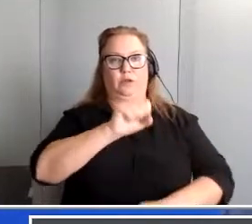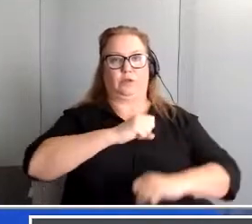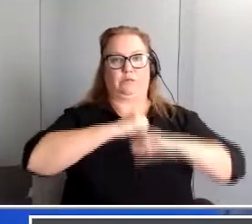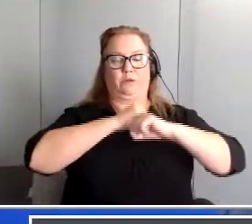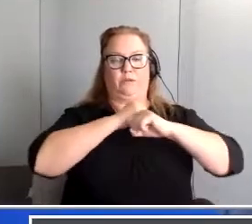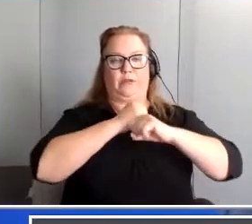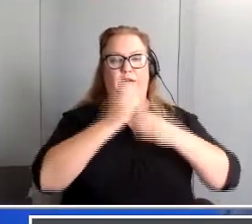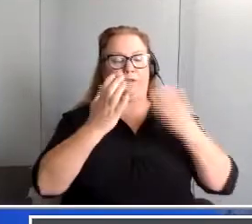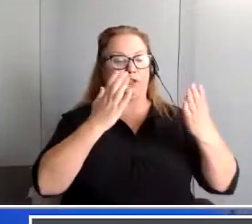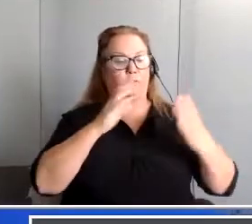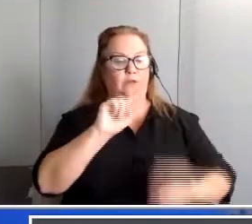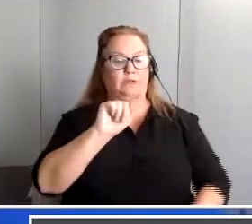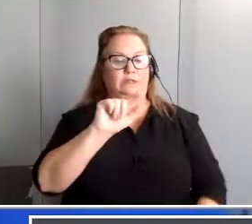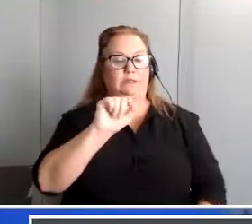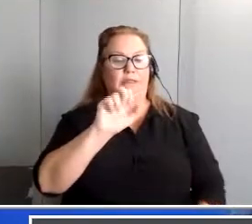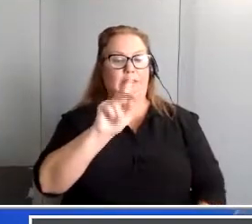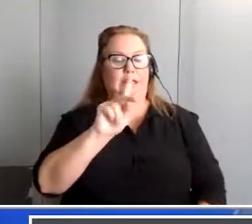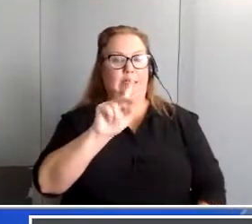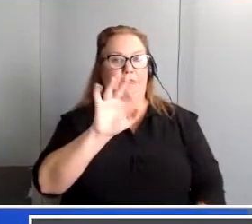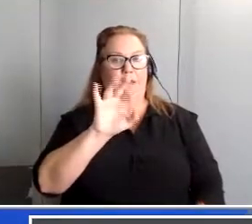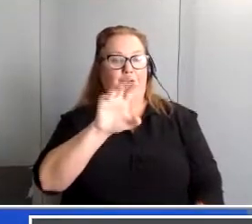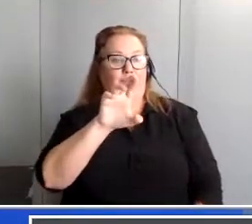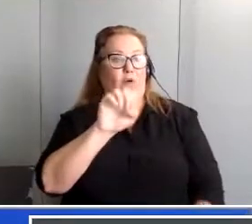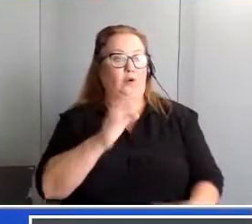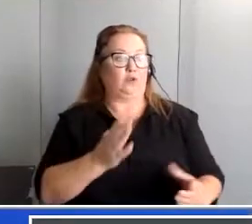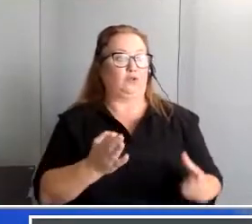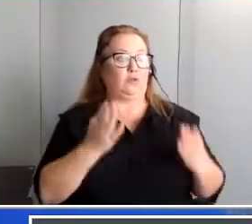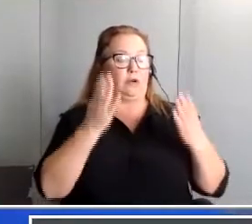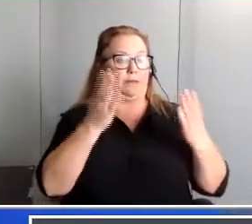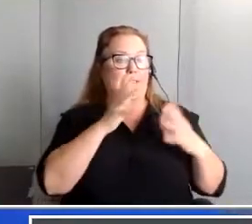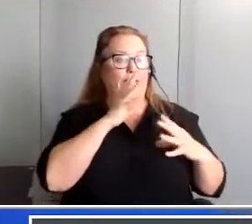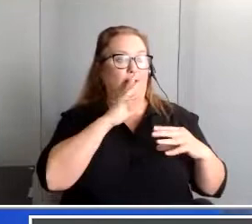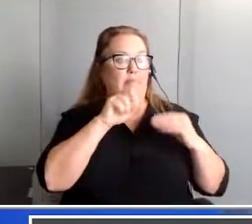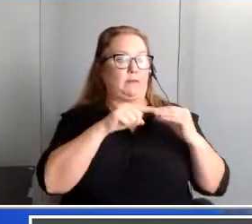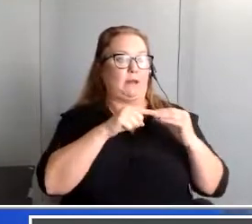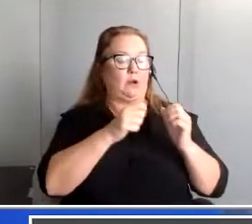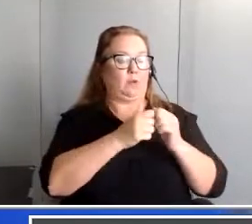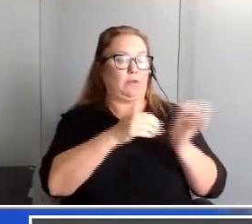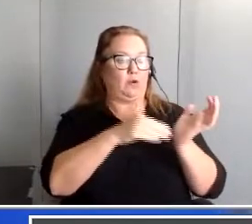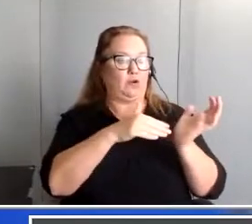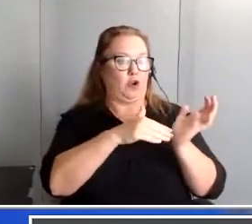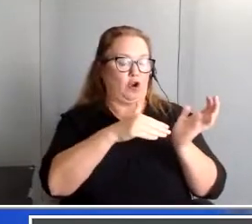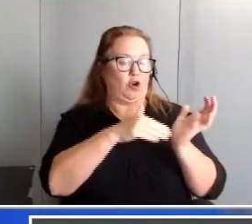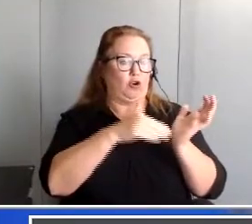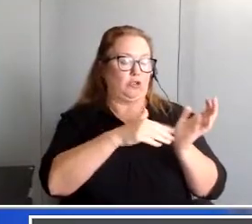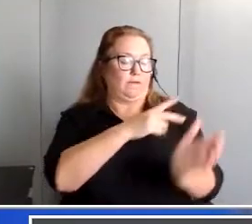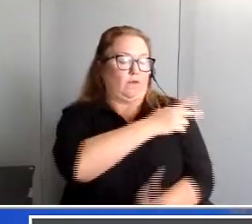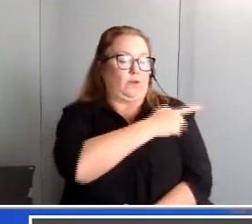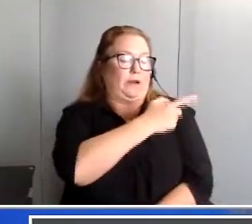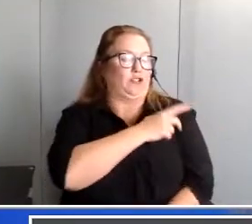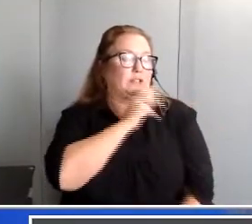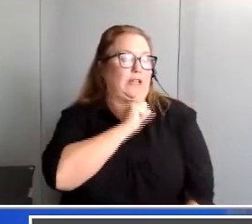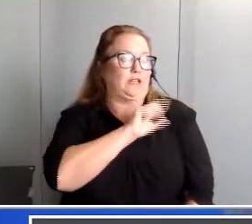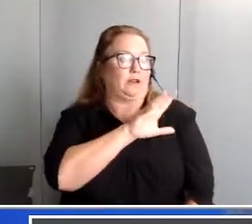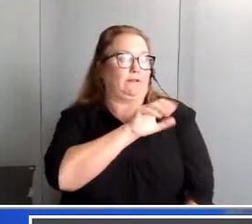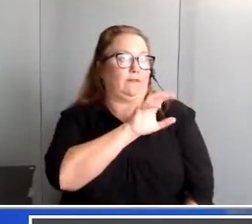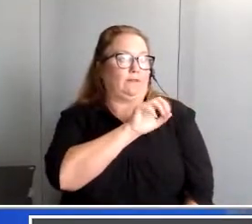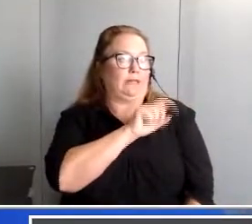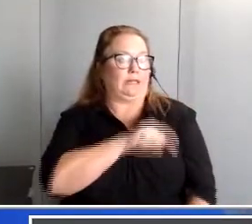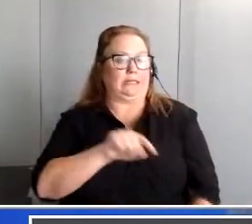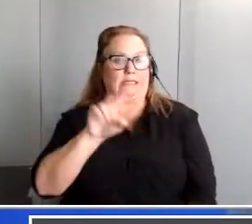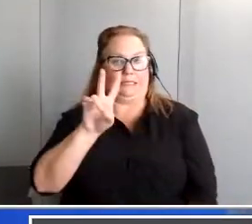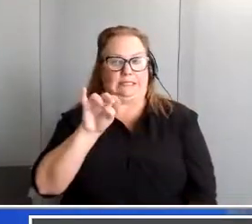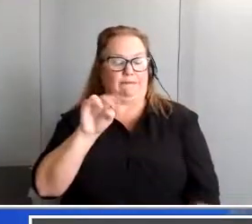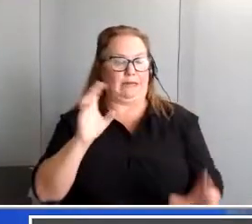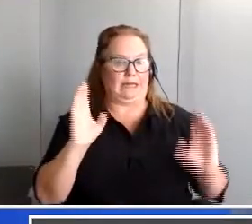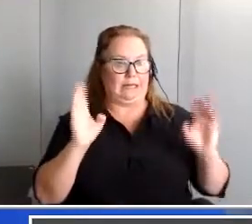Force recommends talking about it with your doctors for patients age 50 to 70. But if you